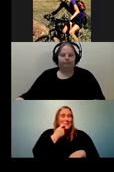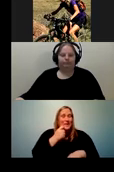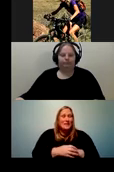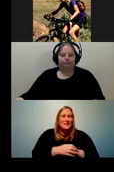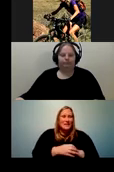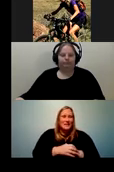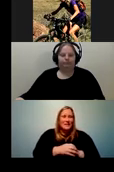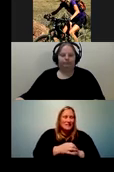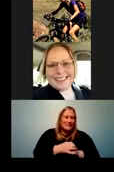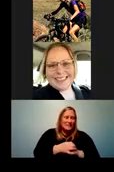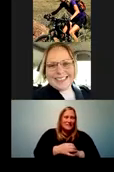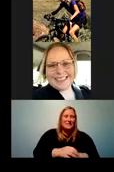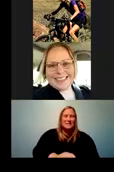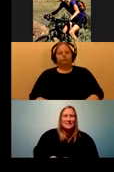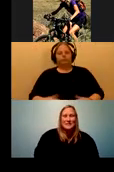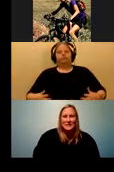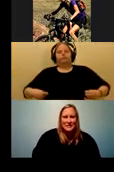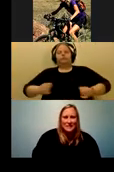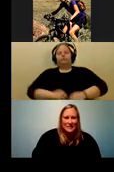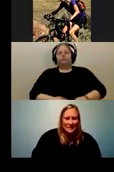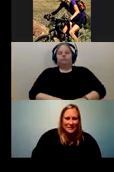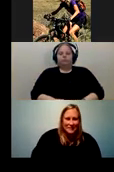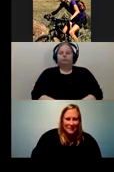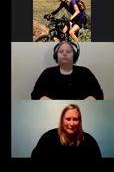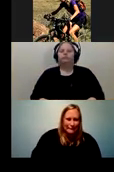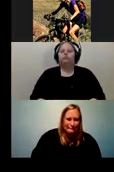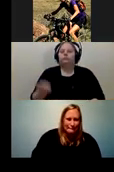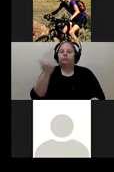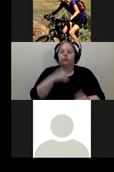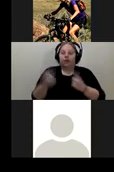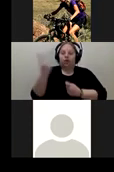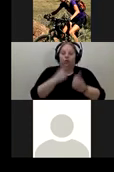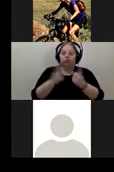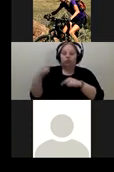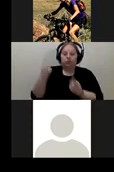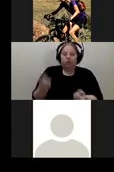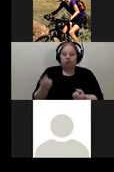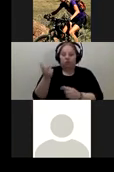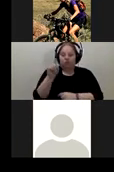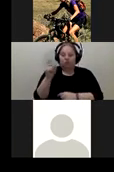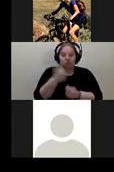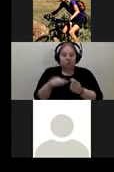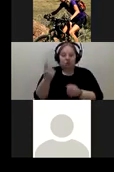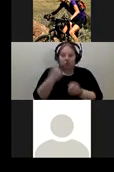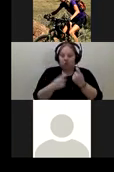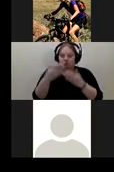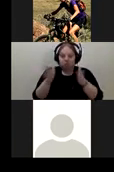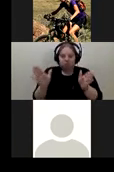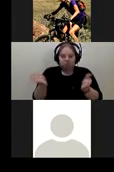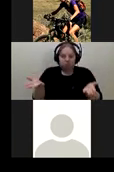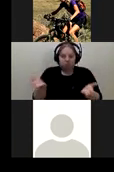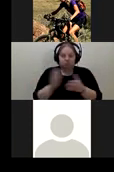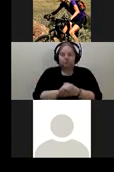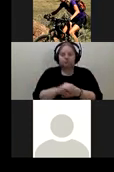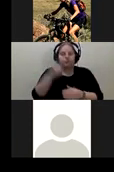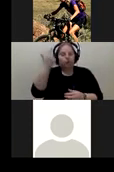right, so let's take a look now. Any questions so far? Any questions? None